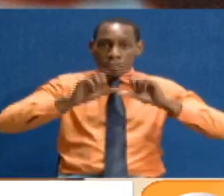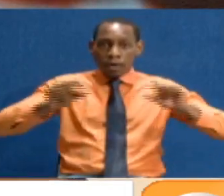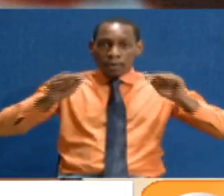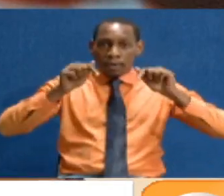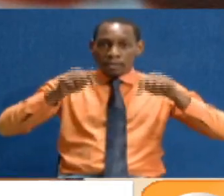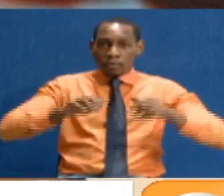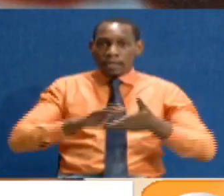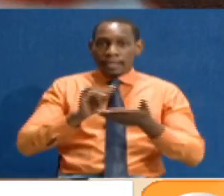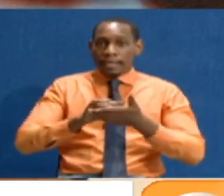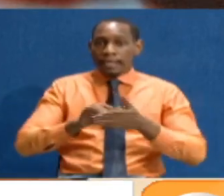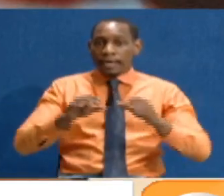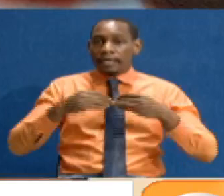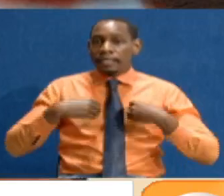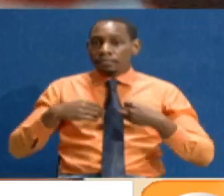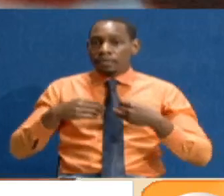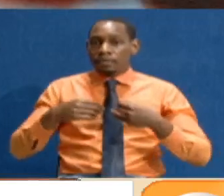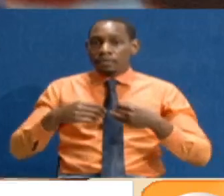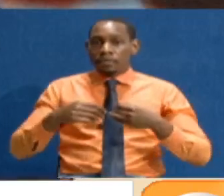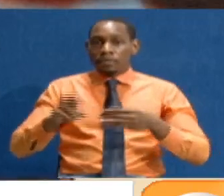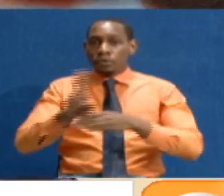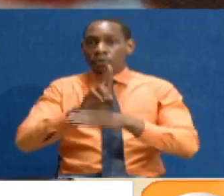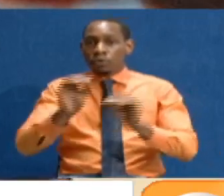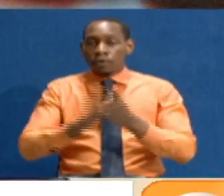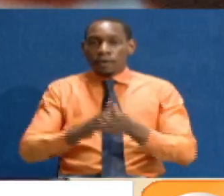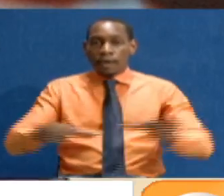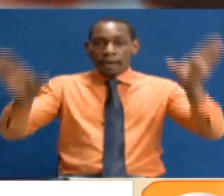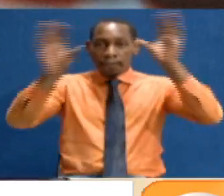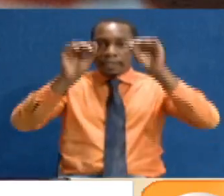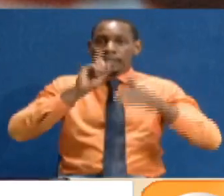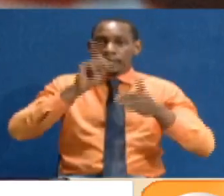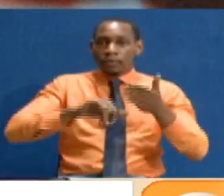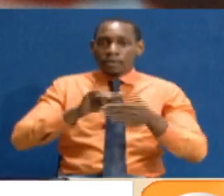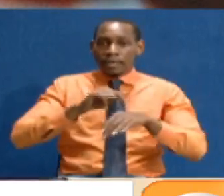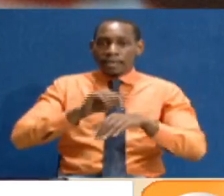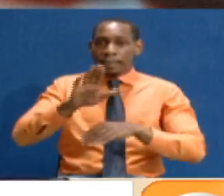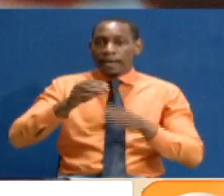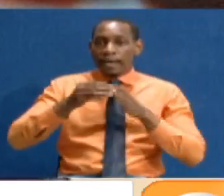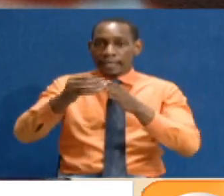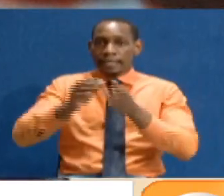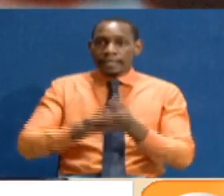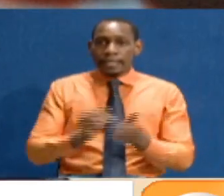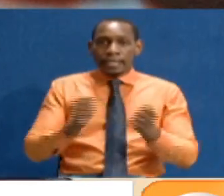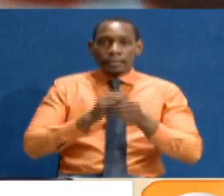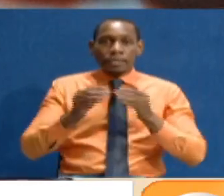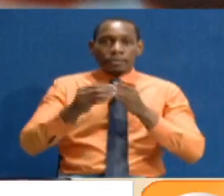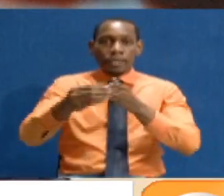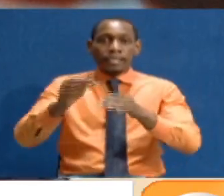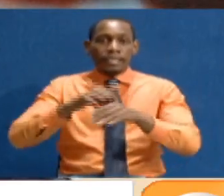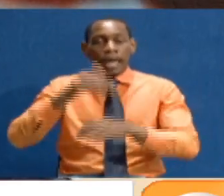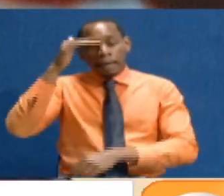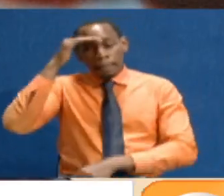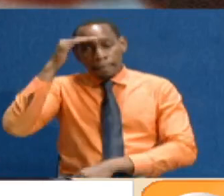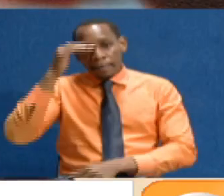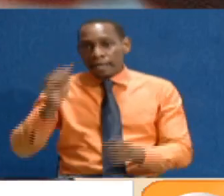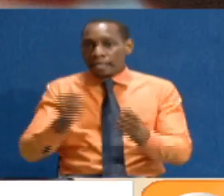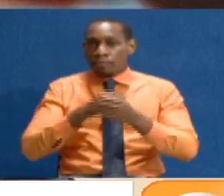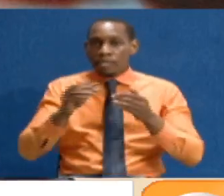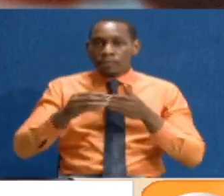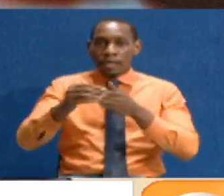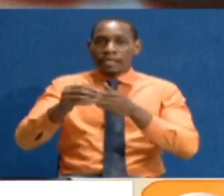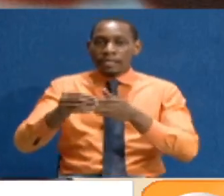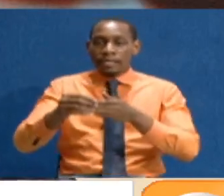today is don't be used by anyone. As the president told you the other day, it's your time to lead, and you're not going to lead through drugs. Right. You're not going to lead